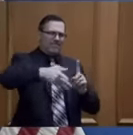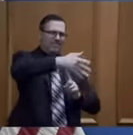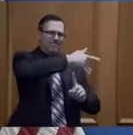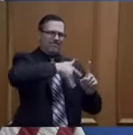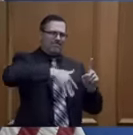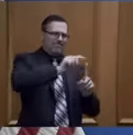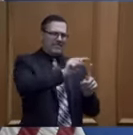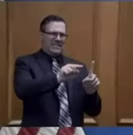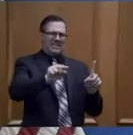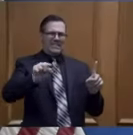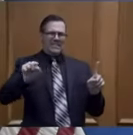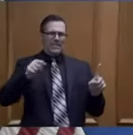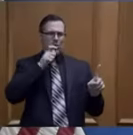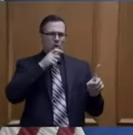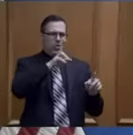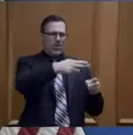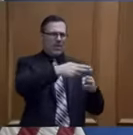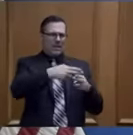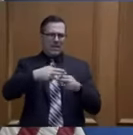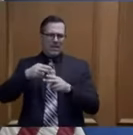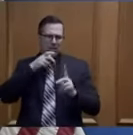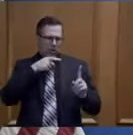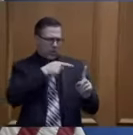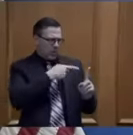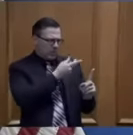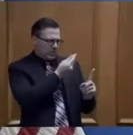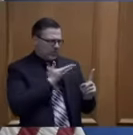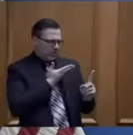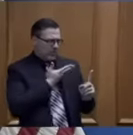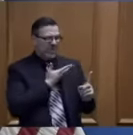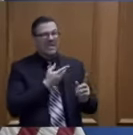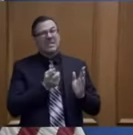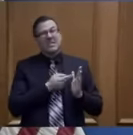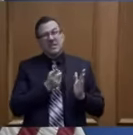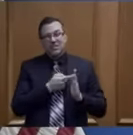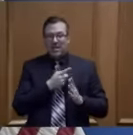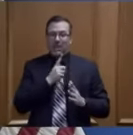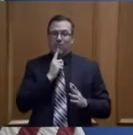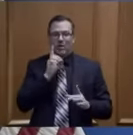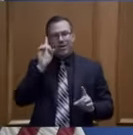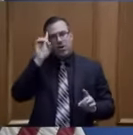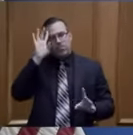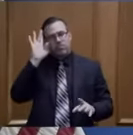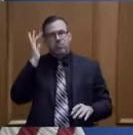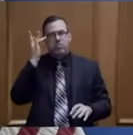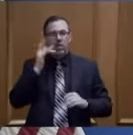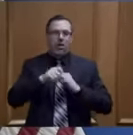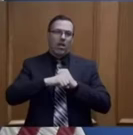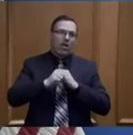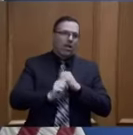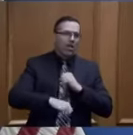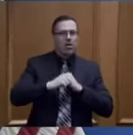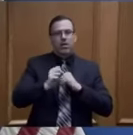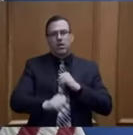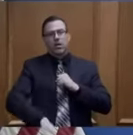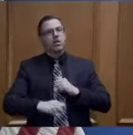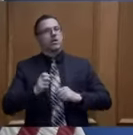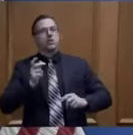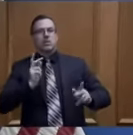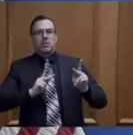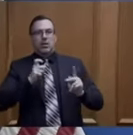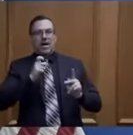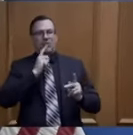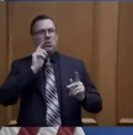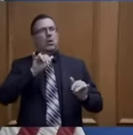the patient who is infected. This is sometimes a painstakingly long process, requiring folks to look back